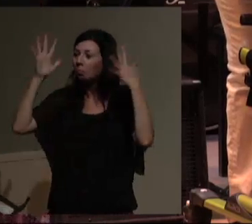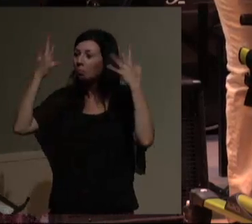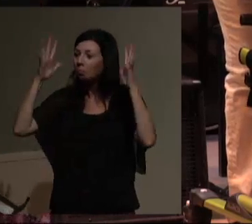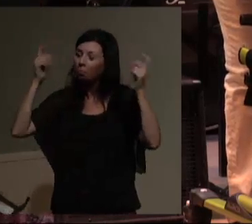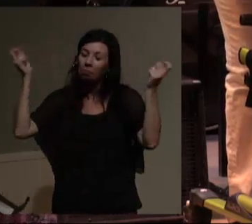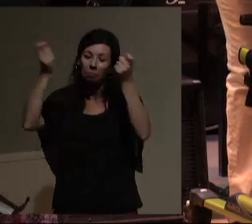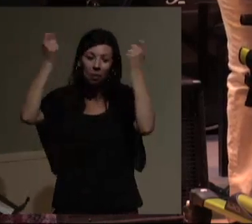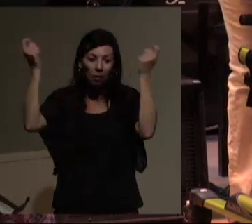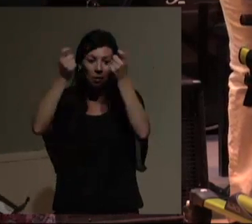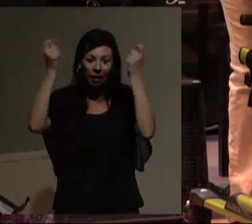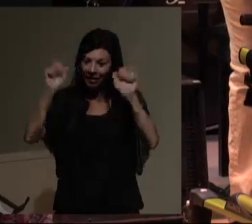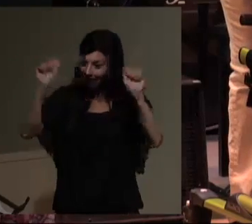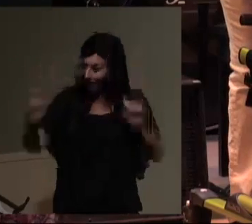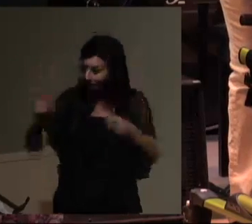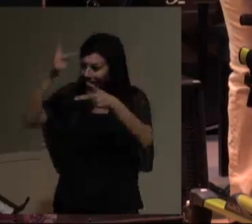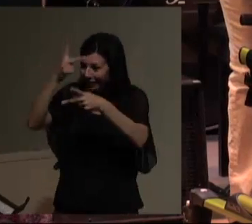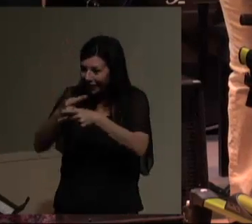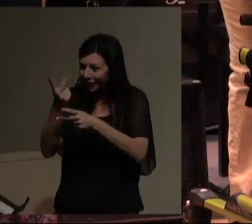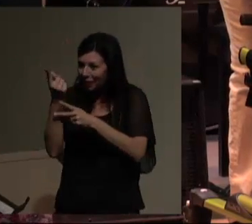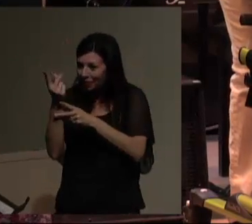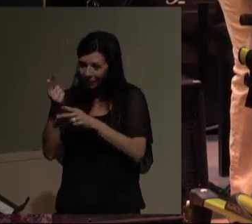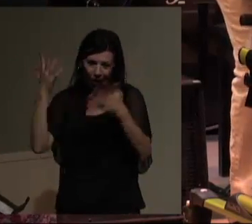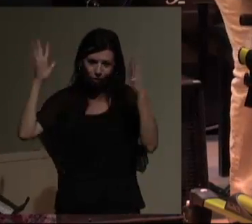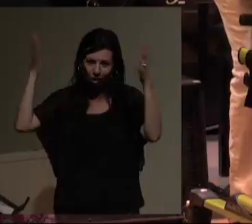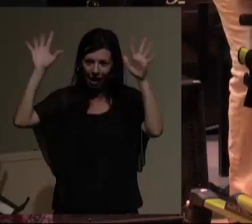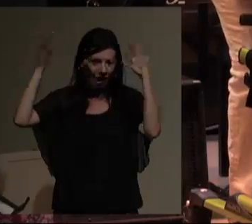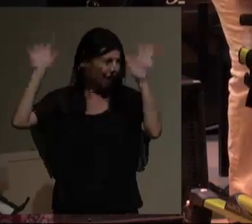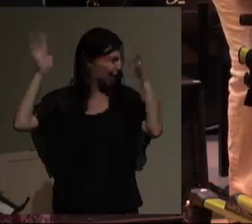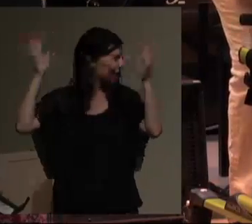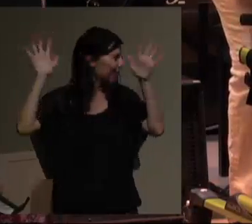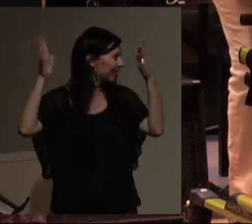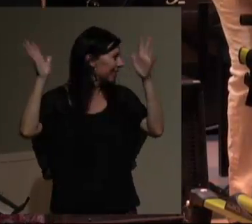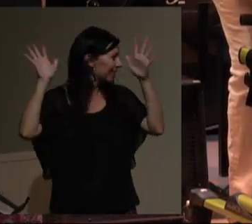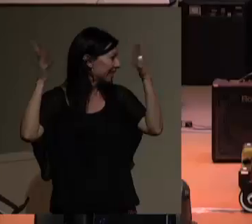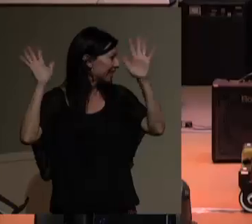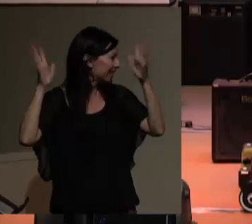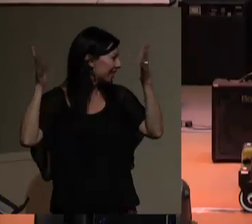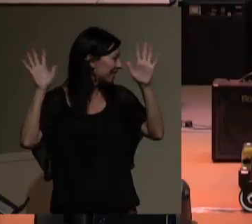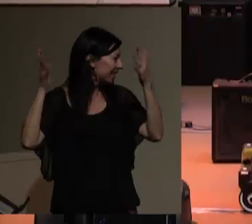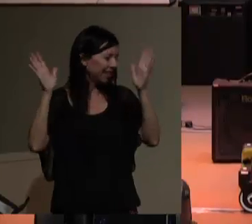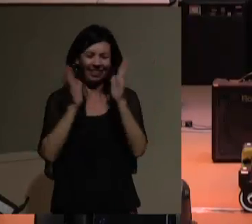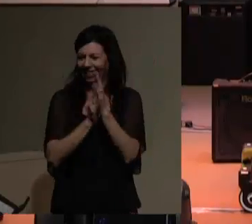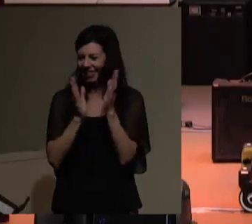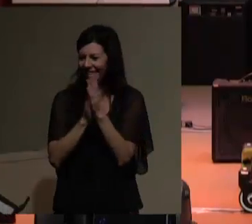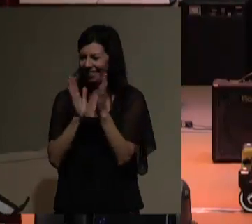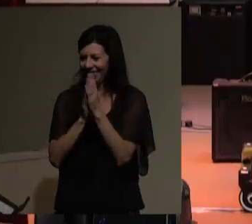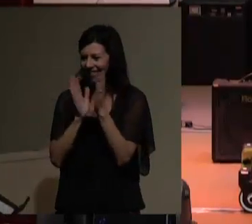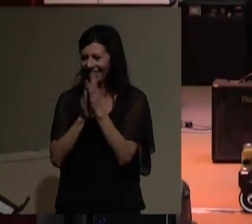Did you say you can stay? Hooray! Hooray!